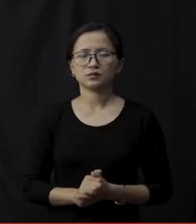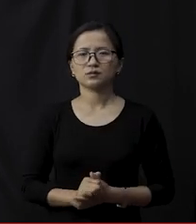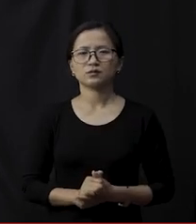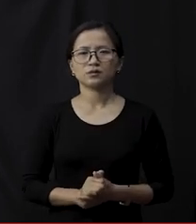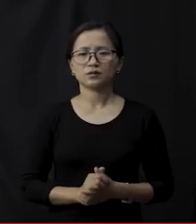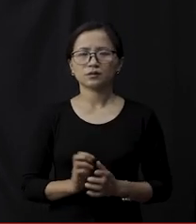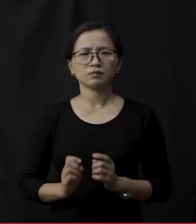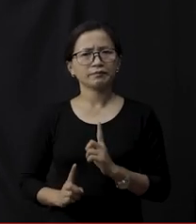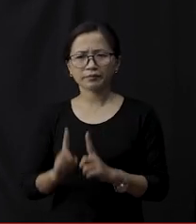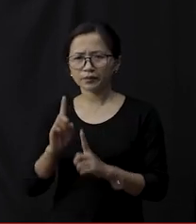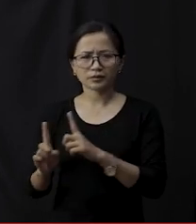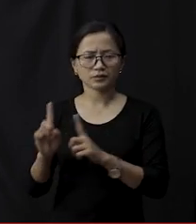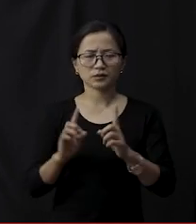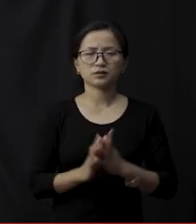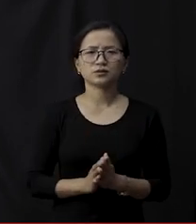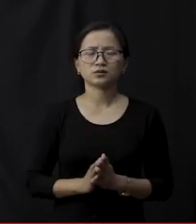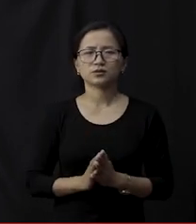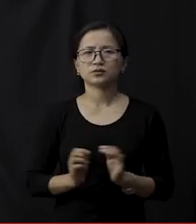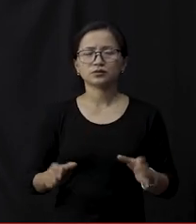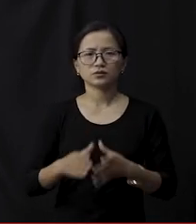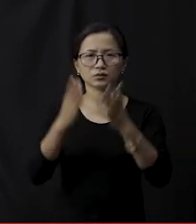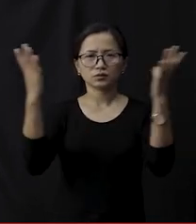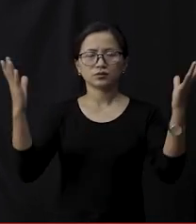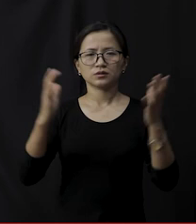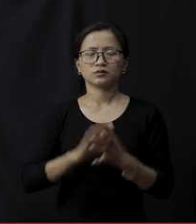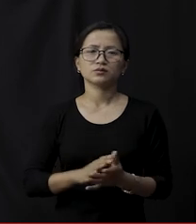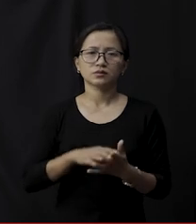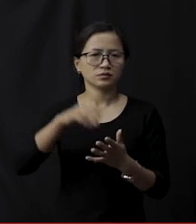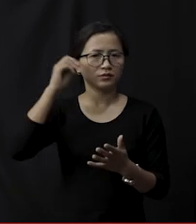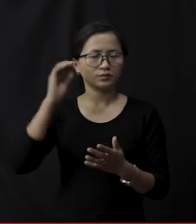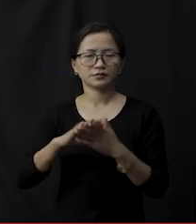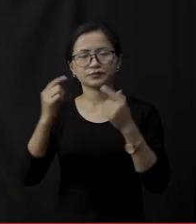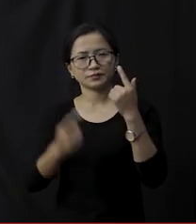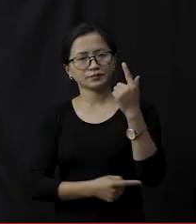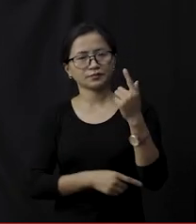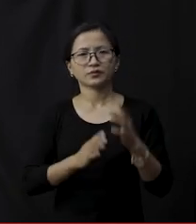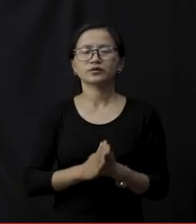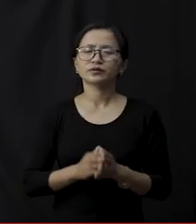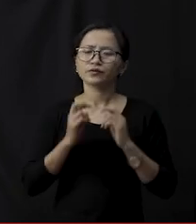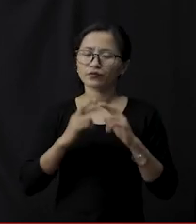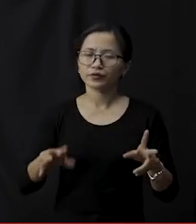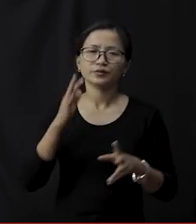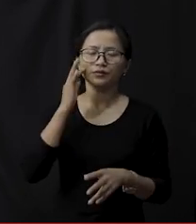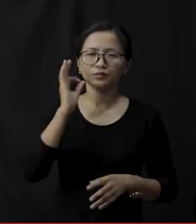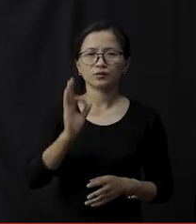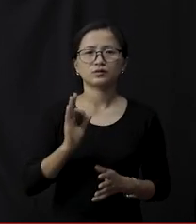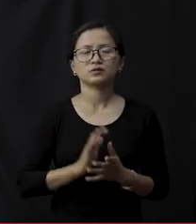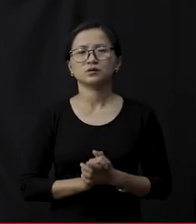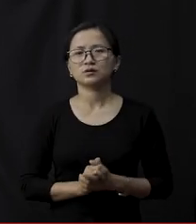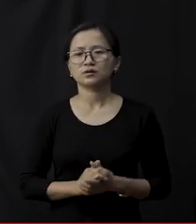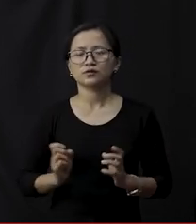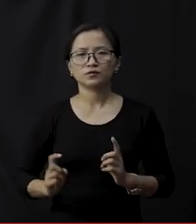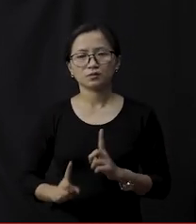Now, planting a tree, that was the last topic that we learned. Now, planting a tree is very important because